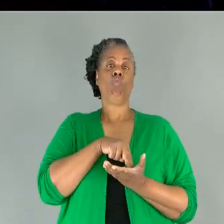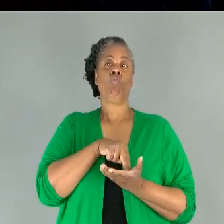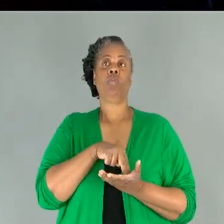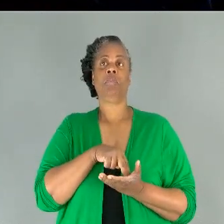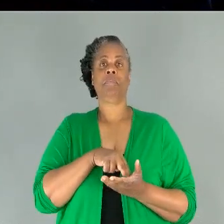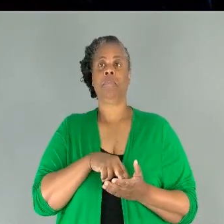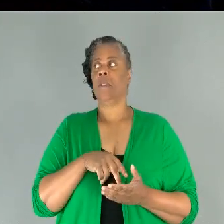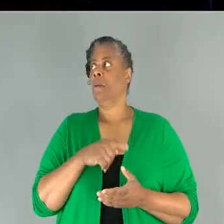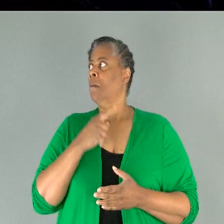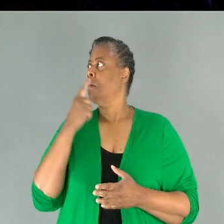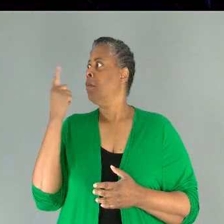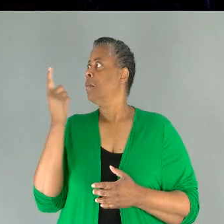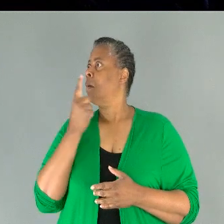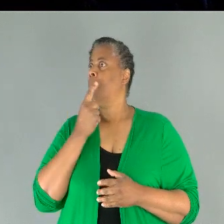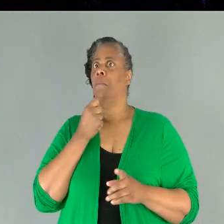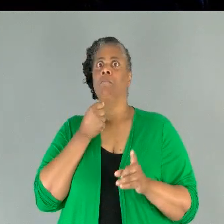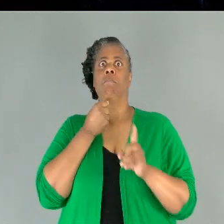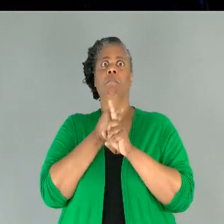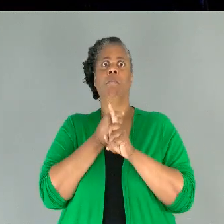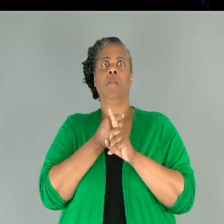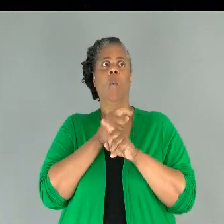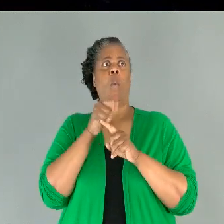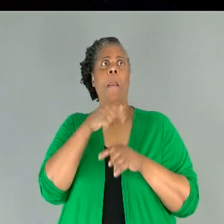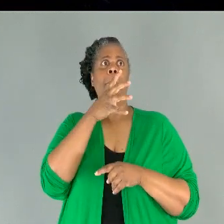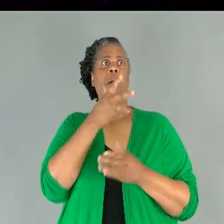and say, something happens when a mother stands up.